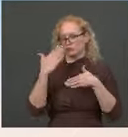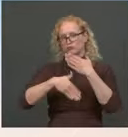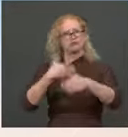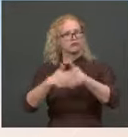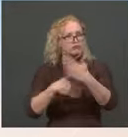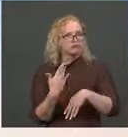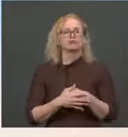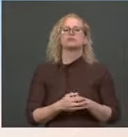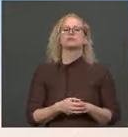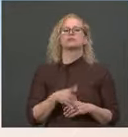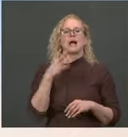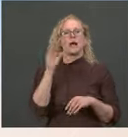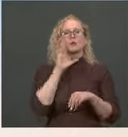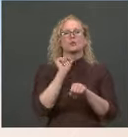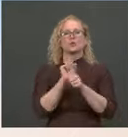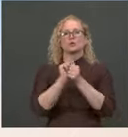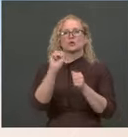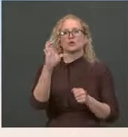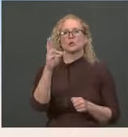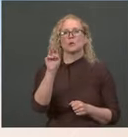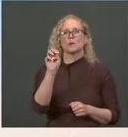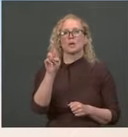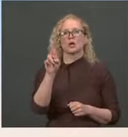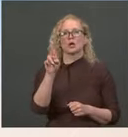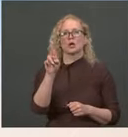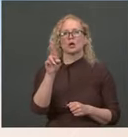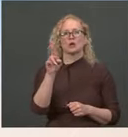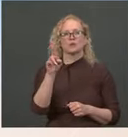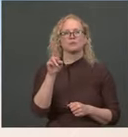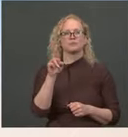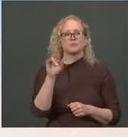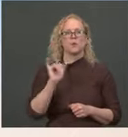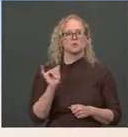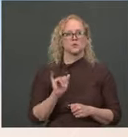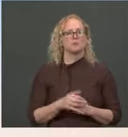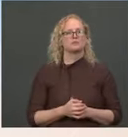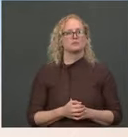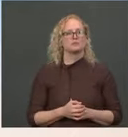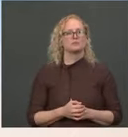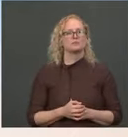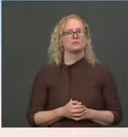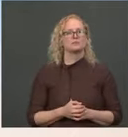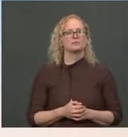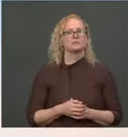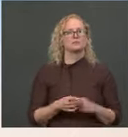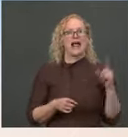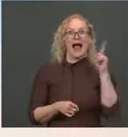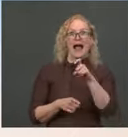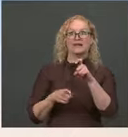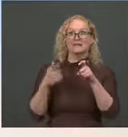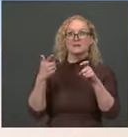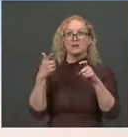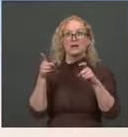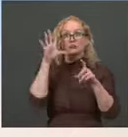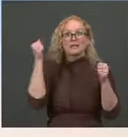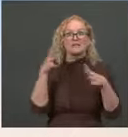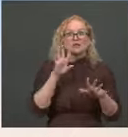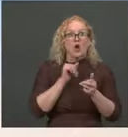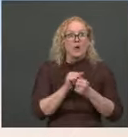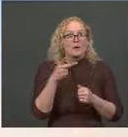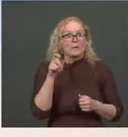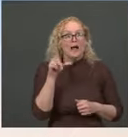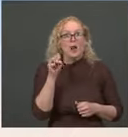today? I don't have any calls to read out. I know that, but I mean, you just I- said they're working lockstep. Surely you know if they've spoken. Well, it's his